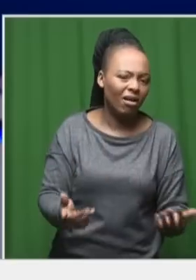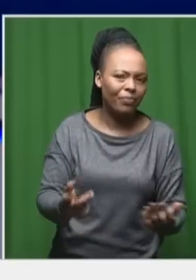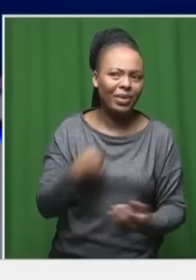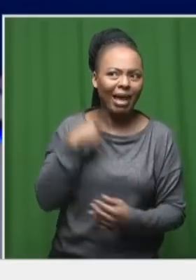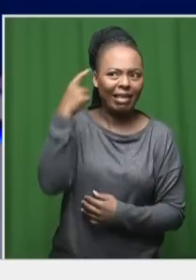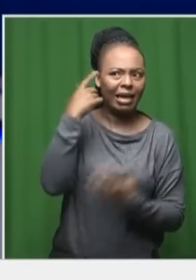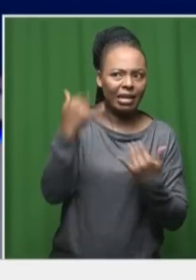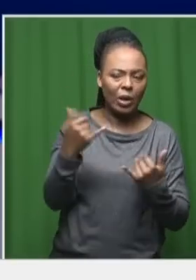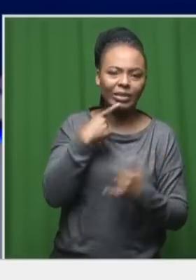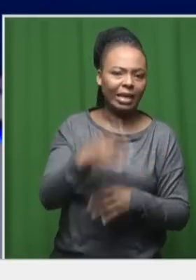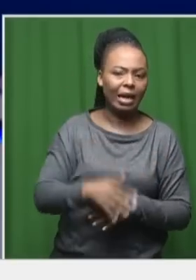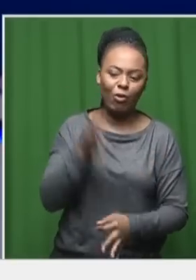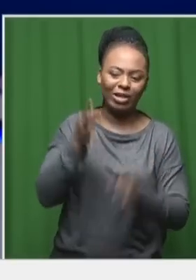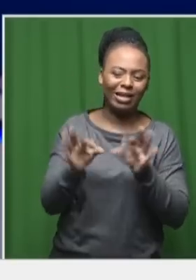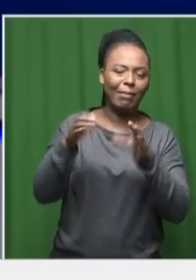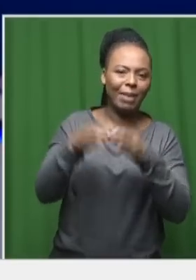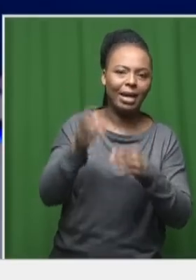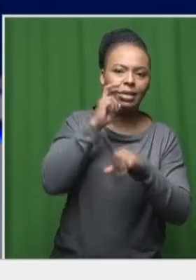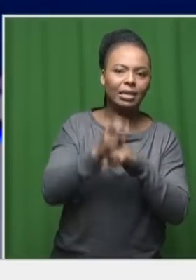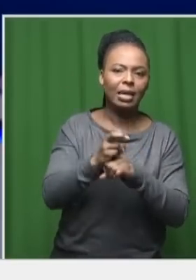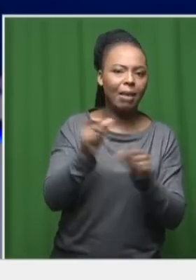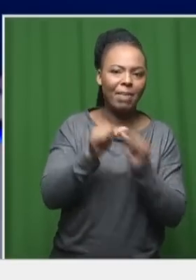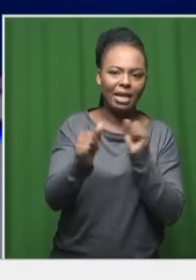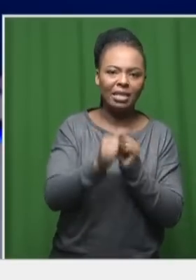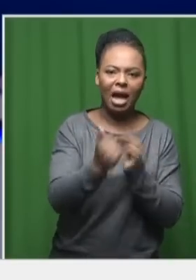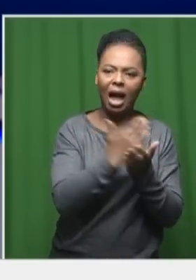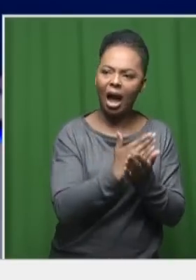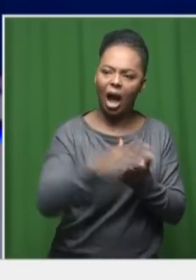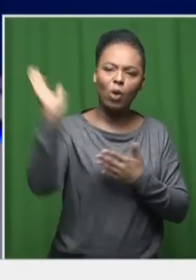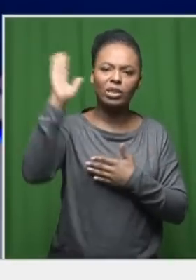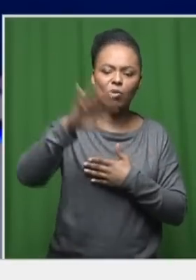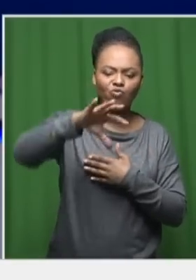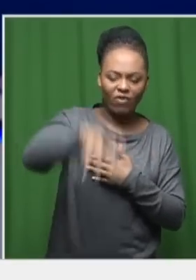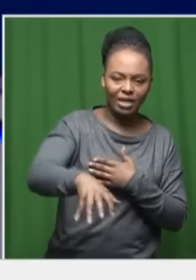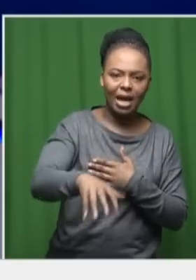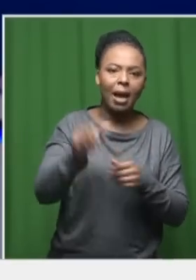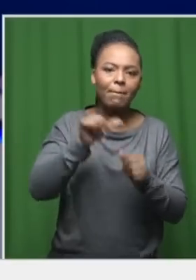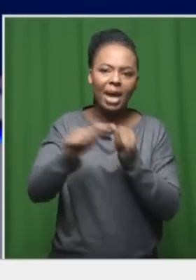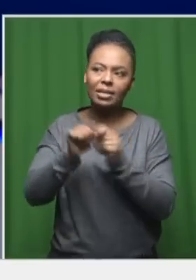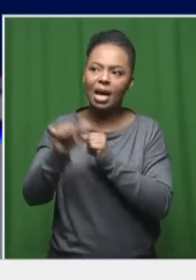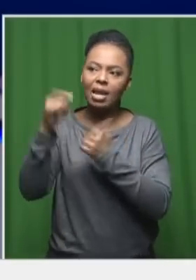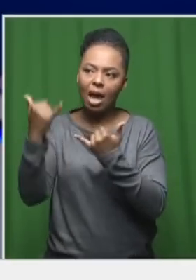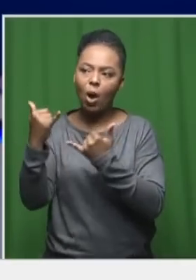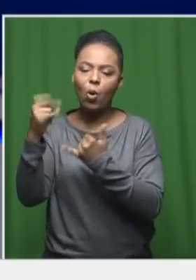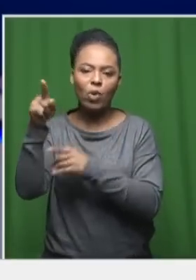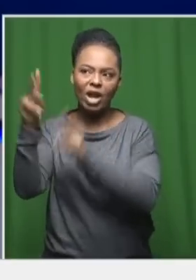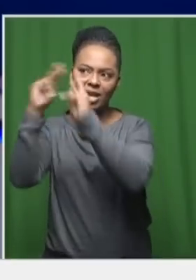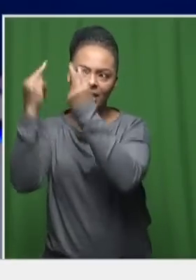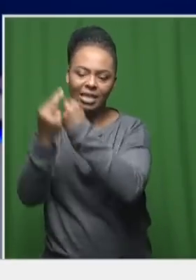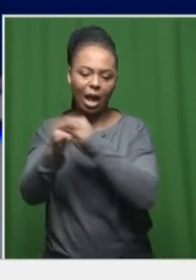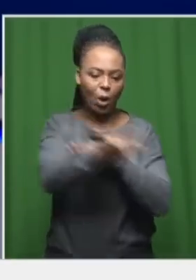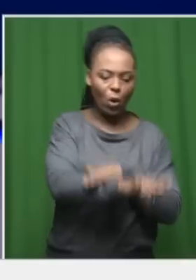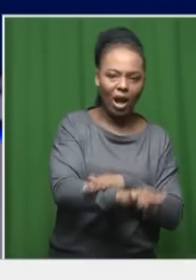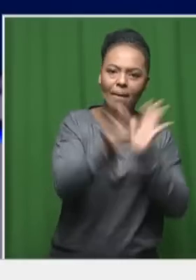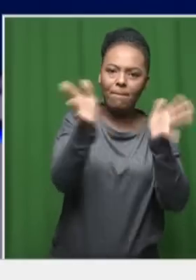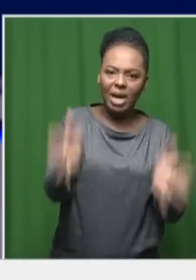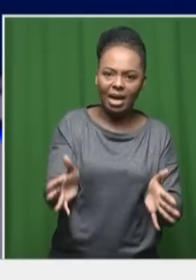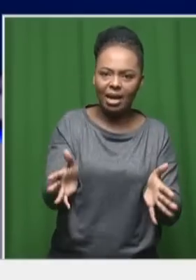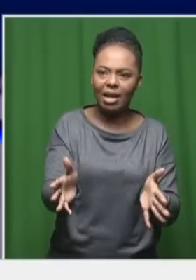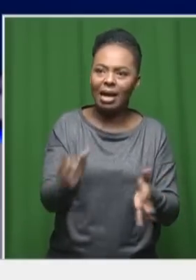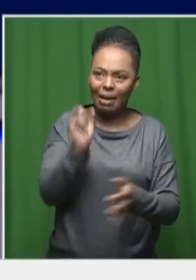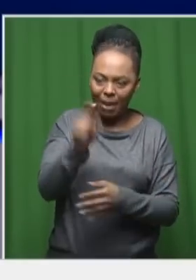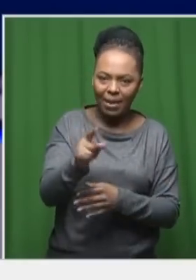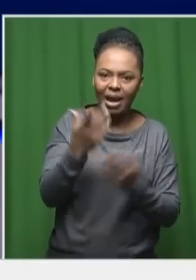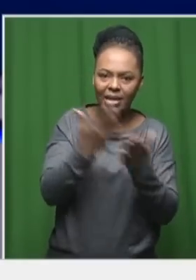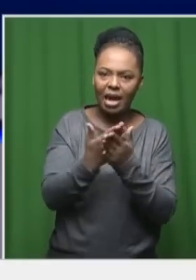saying we need a political party to really say, listen, we're going to actually do away with provinces, we're going to do away with two capitals, and yes, we're actually going to live like most South Africans, because I think, and I